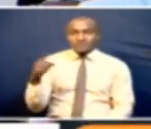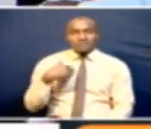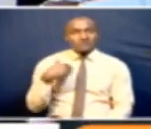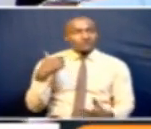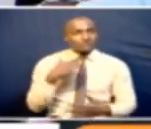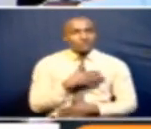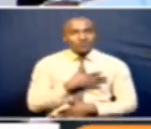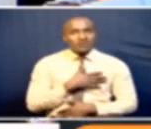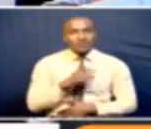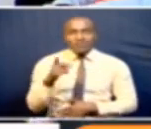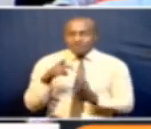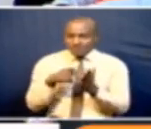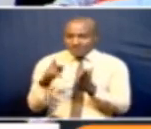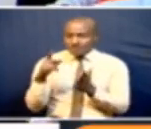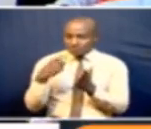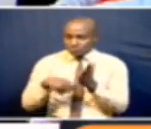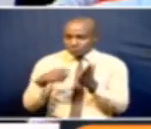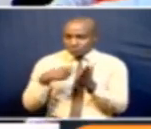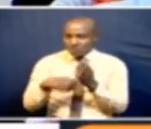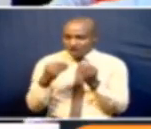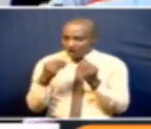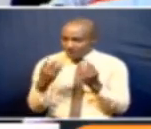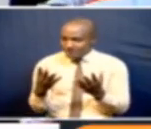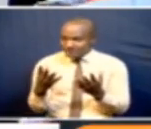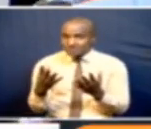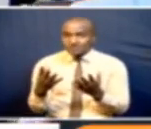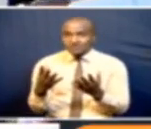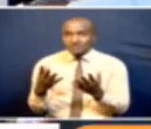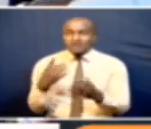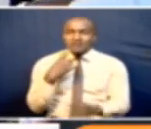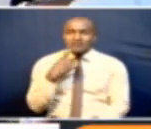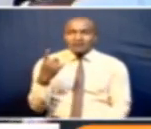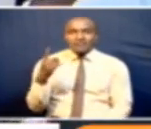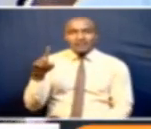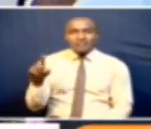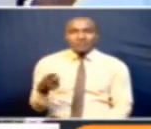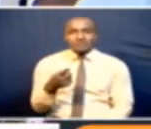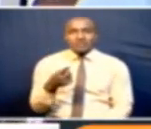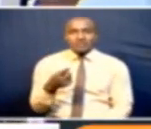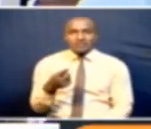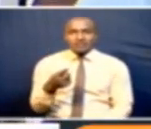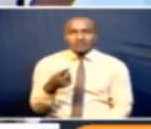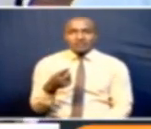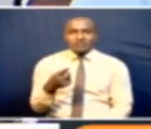bill of about 100,000.